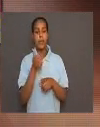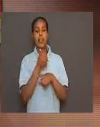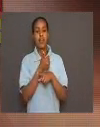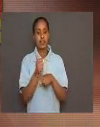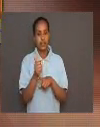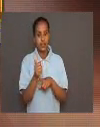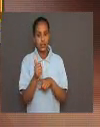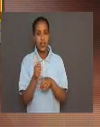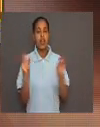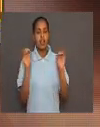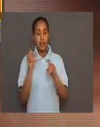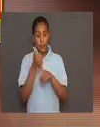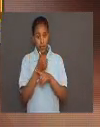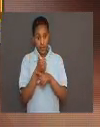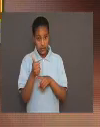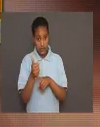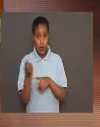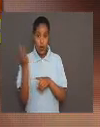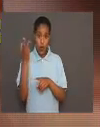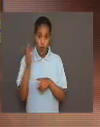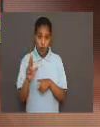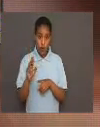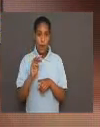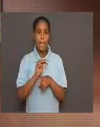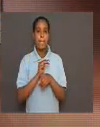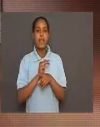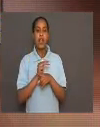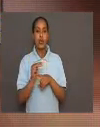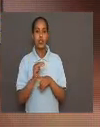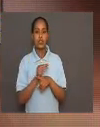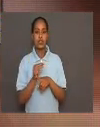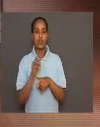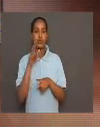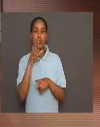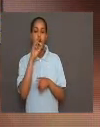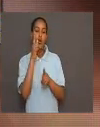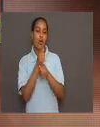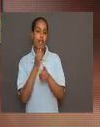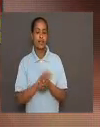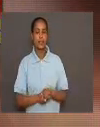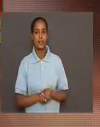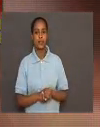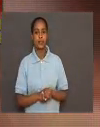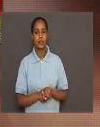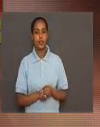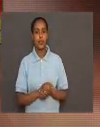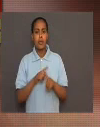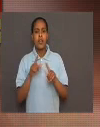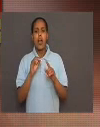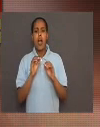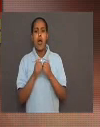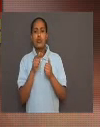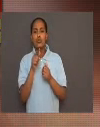metals, nonmetals, or metalloids, you are correct. But how do